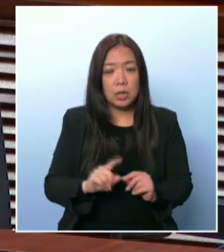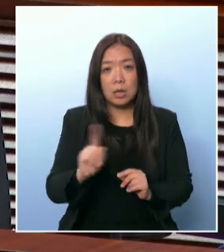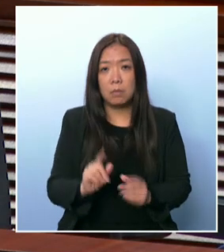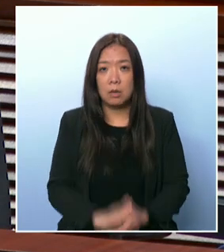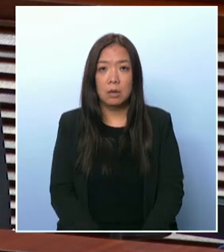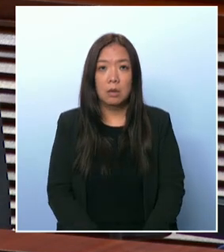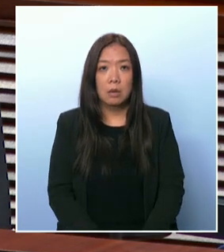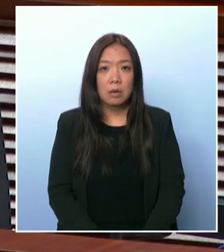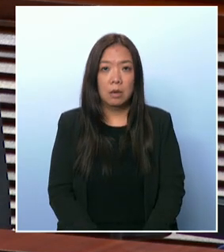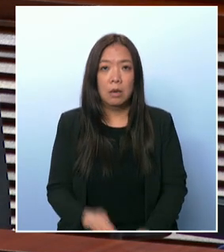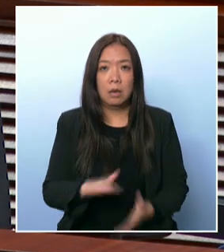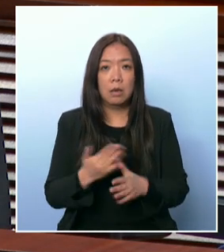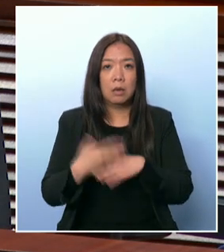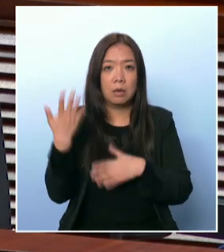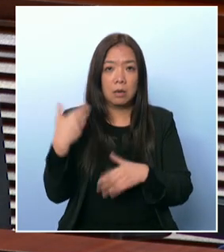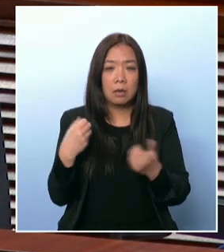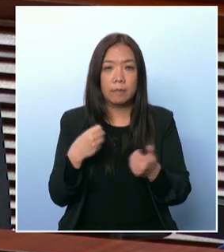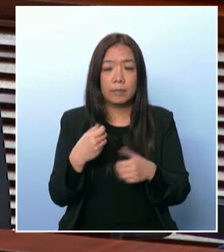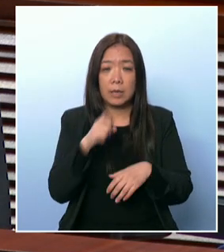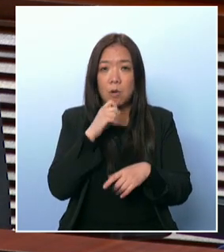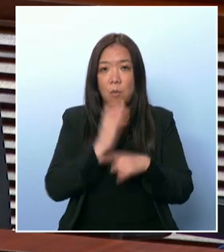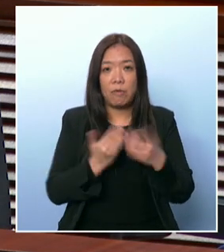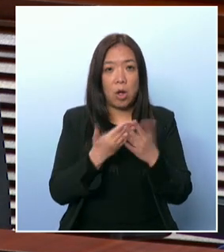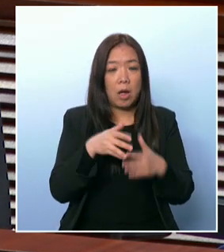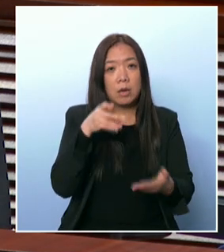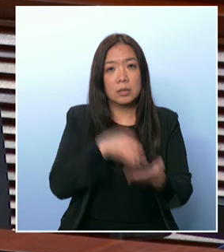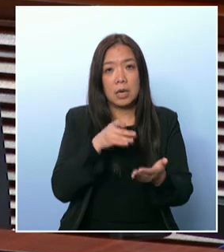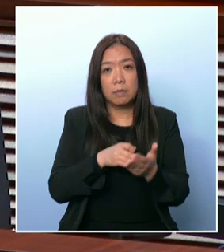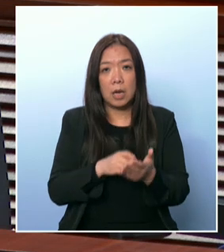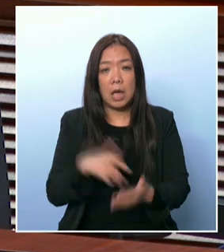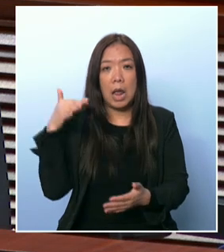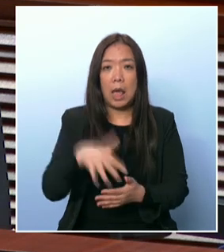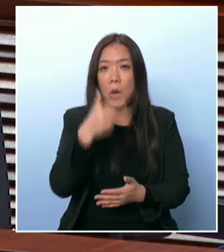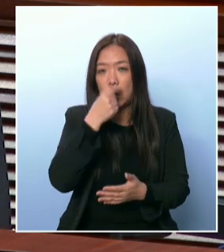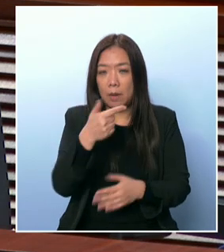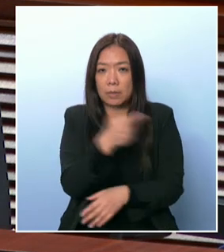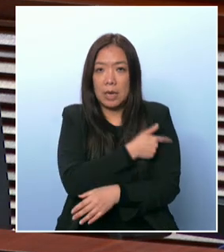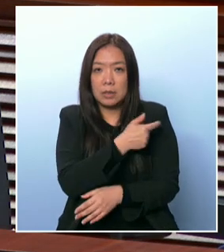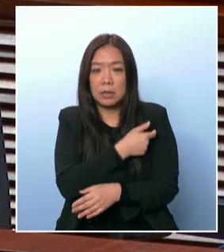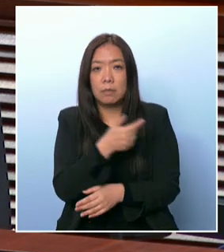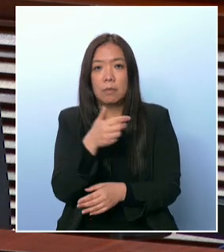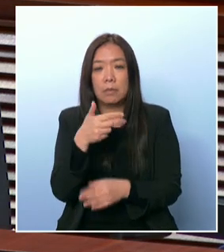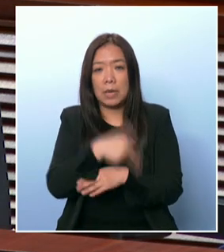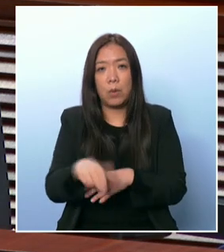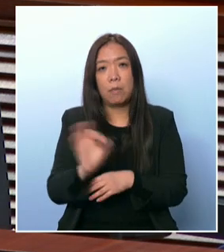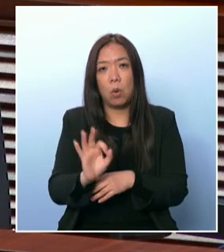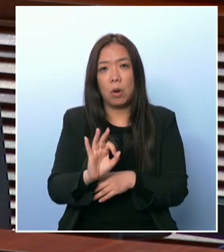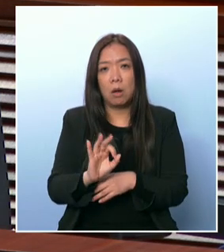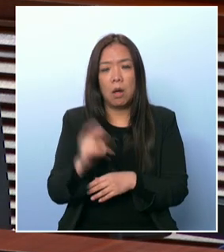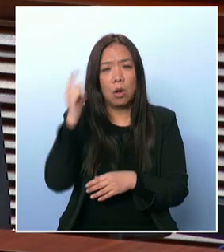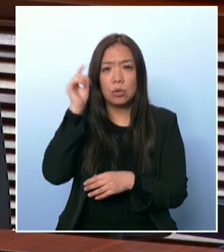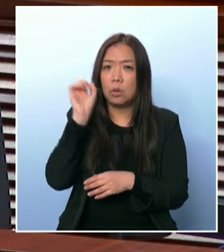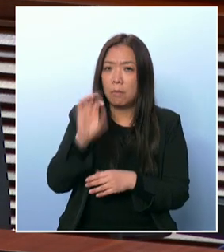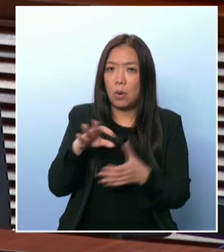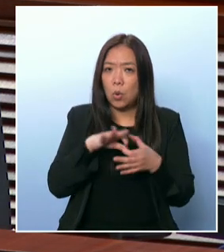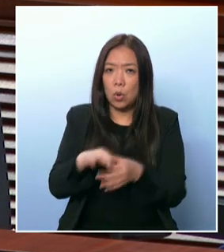So why are these schools or institutions unwilling to sign up for the program? Now, in the past, there are some